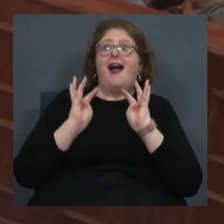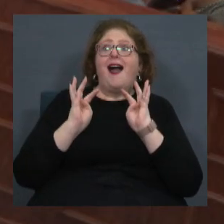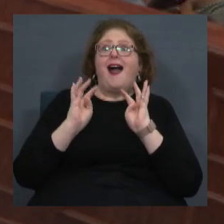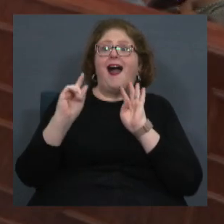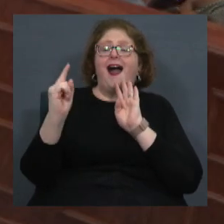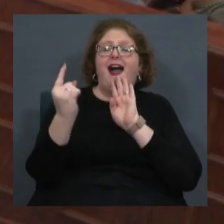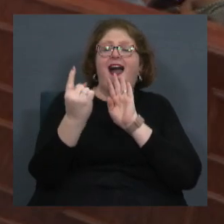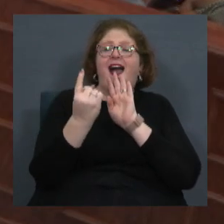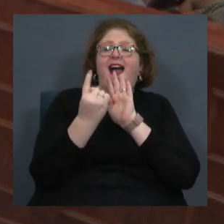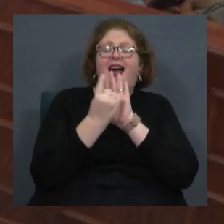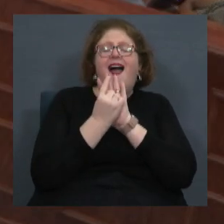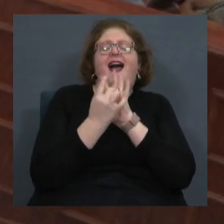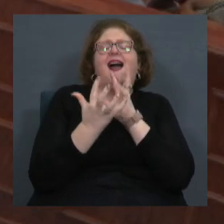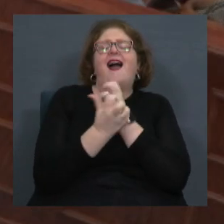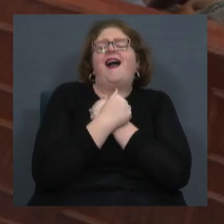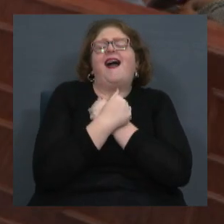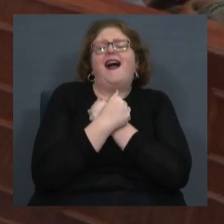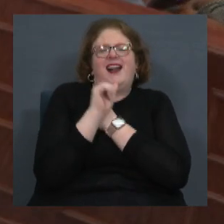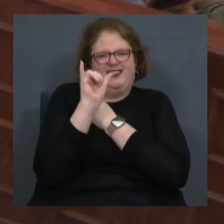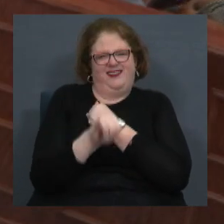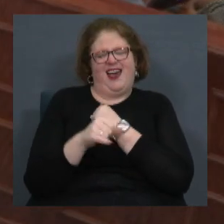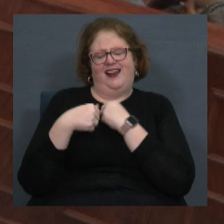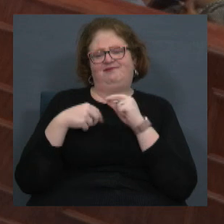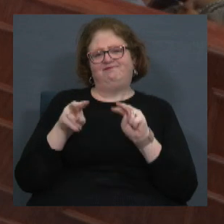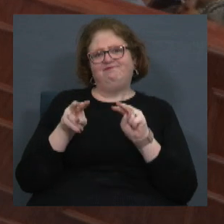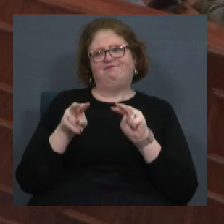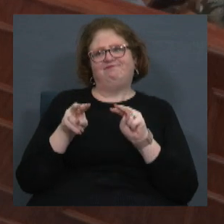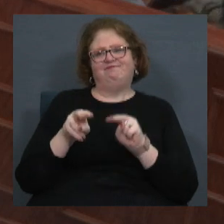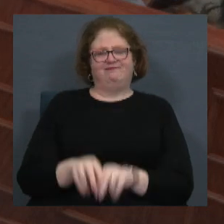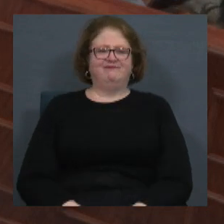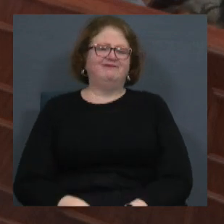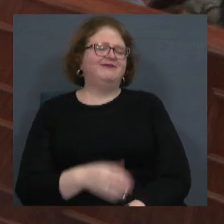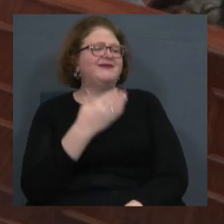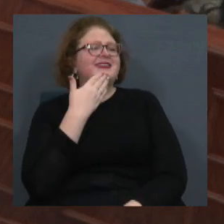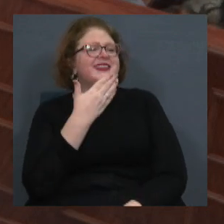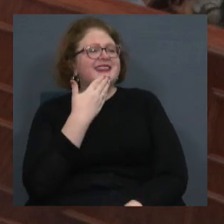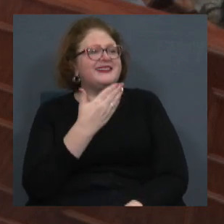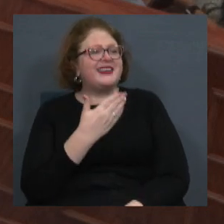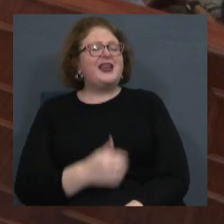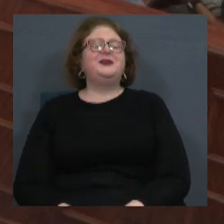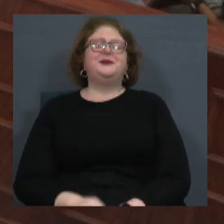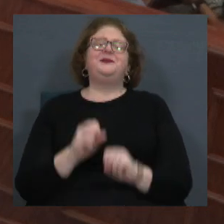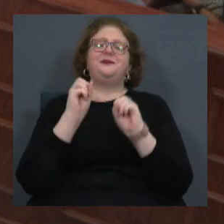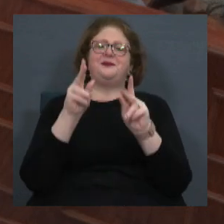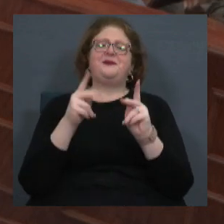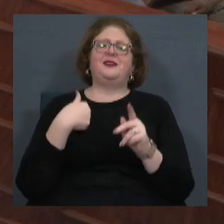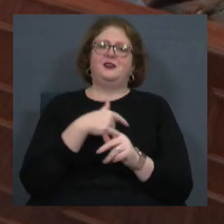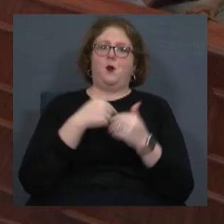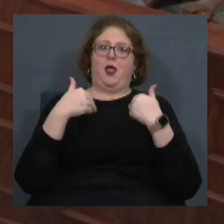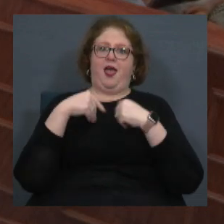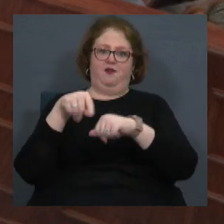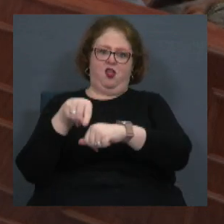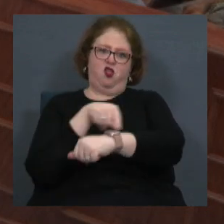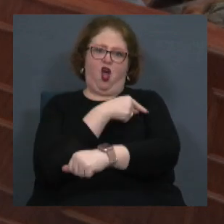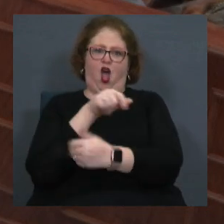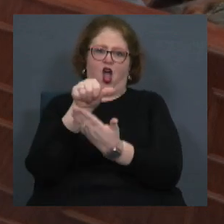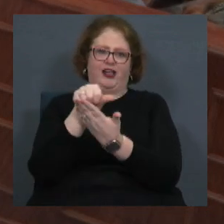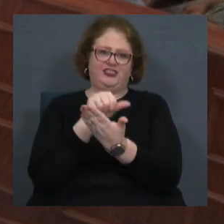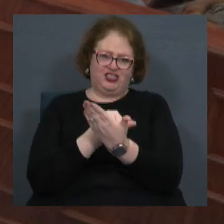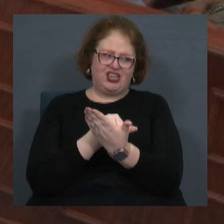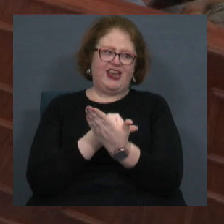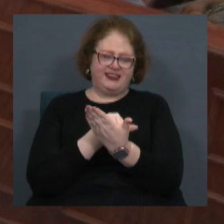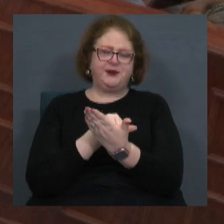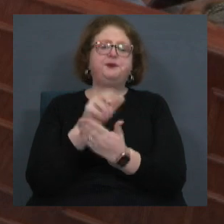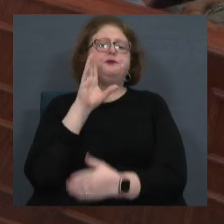I think we'll end on that note. All right, thank you so much. We got a long agenda. I know there's going to be some meetings scheduled